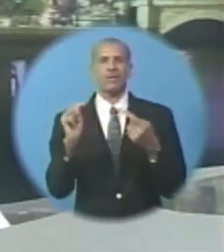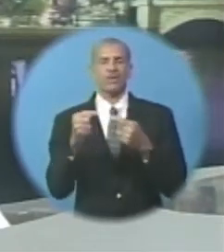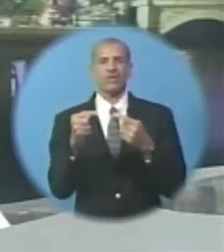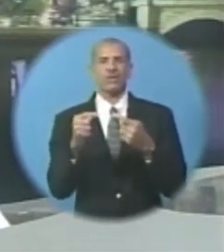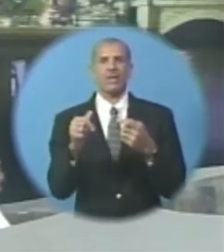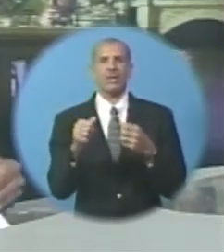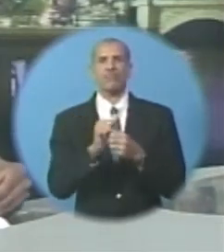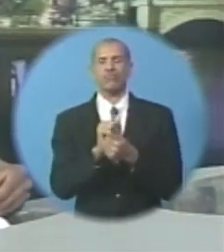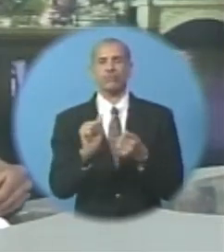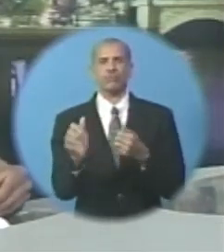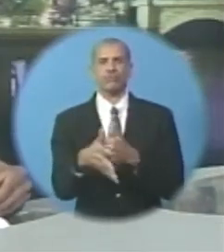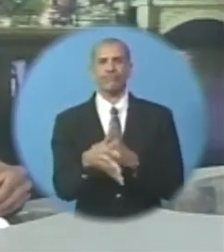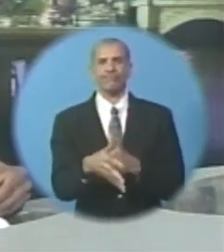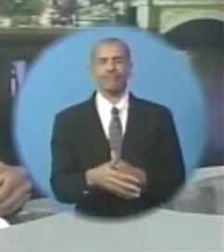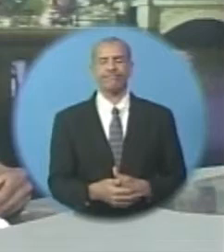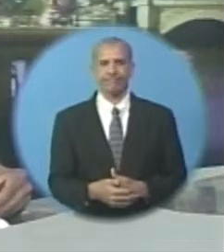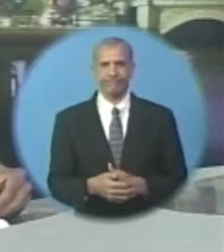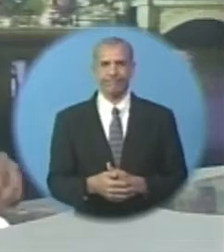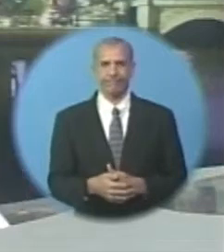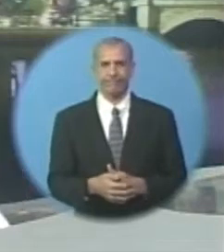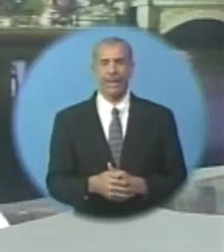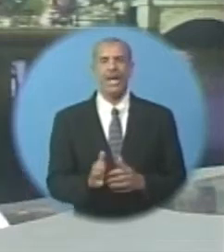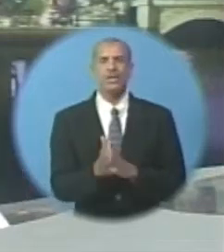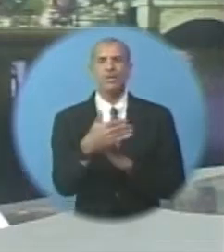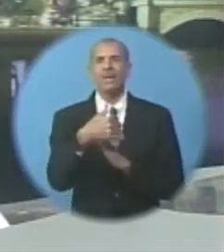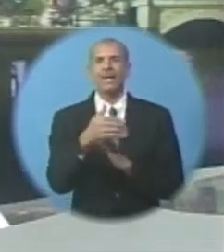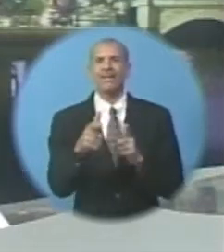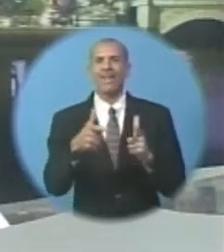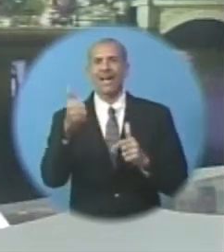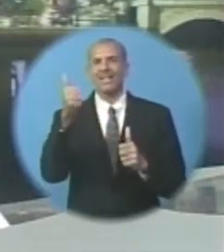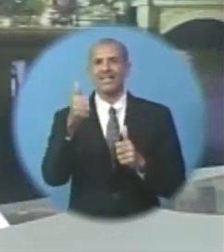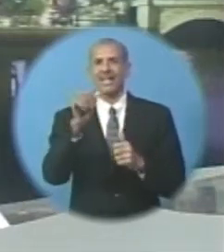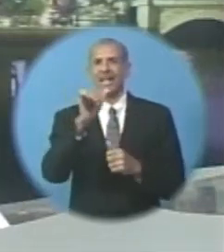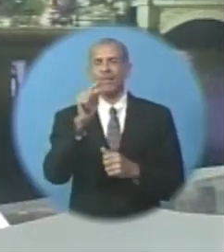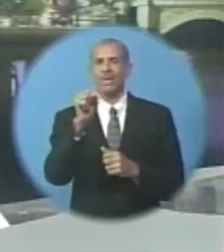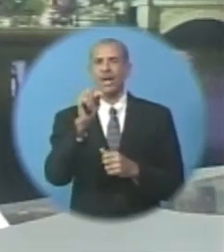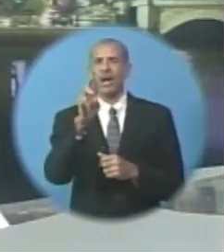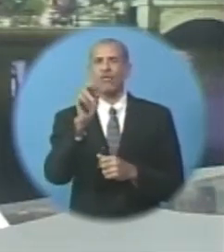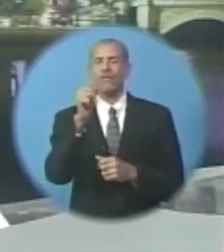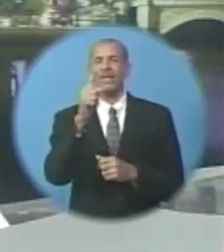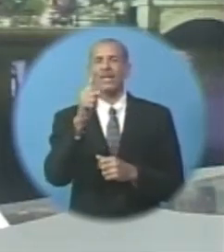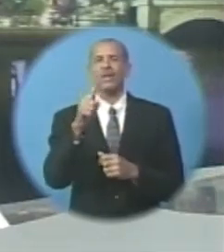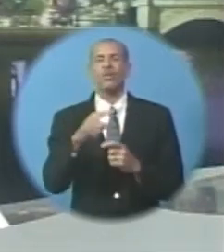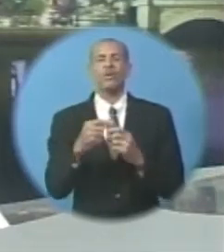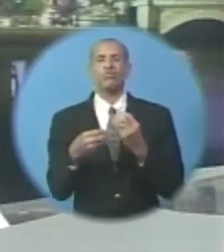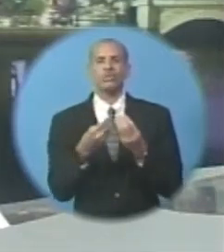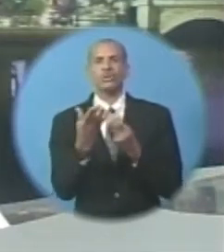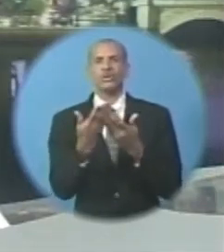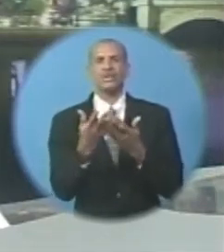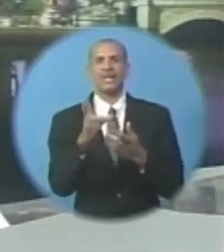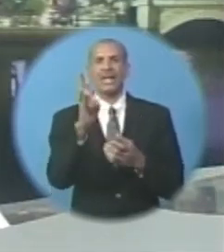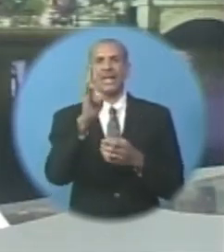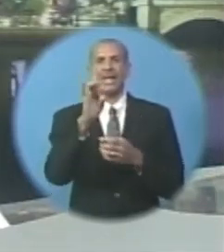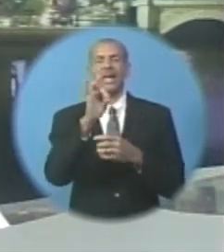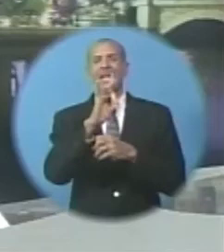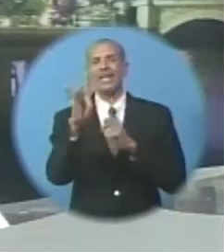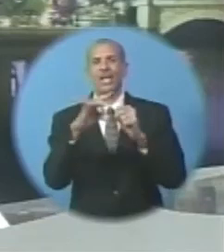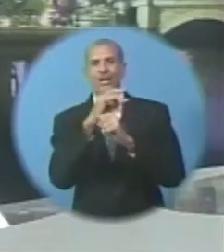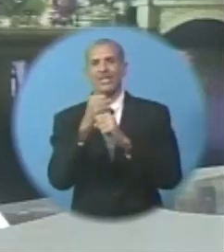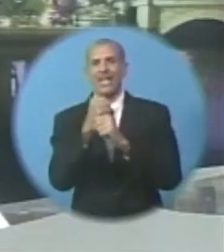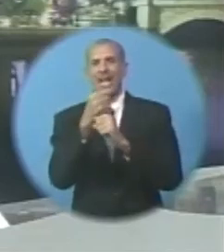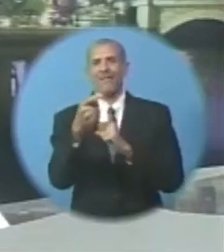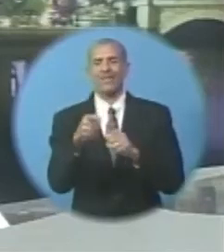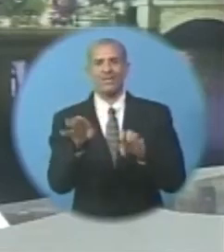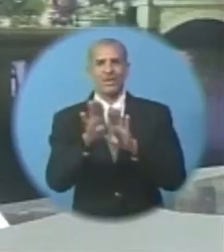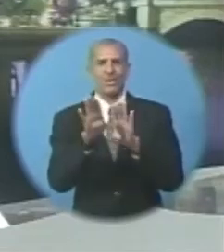damages. Jamaica's largest alumina refinery, Alpart, is set to resume production 8 years after its closure and sale to